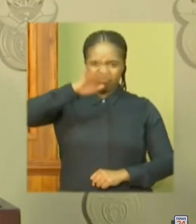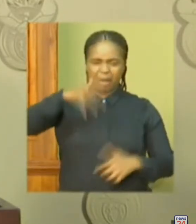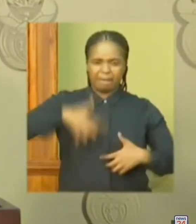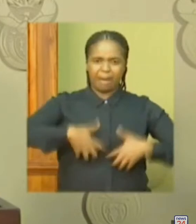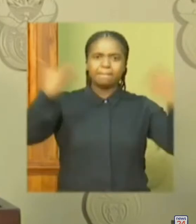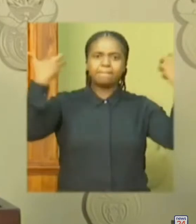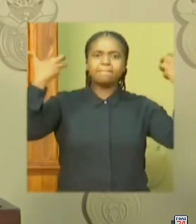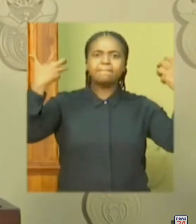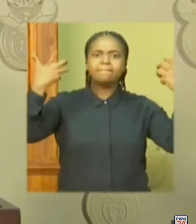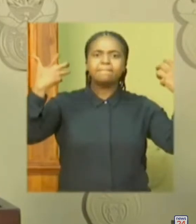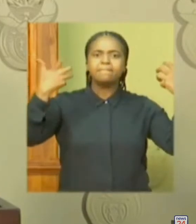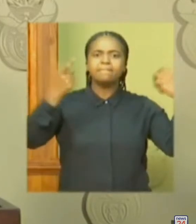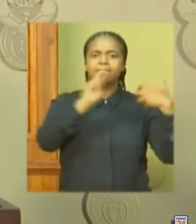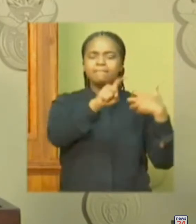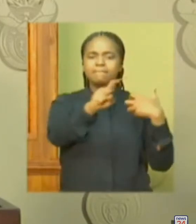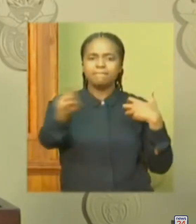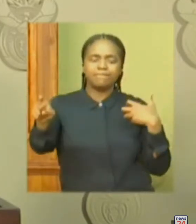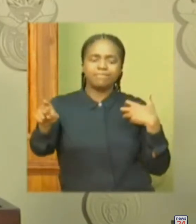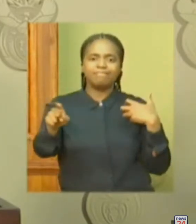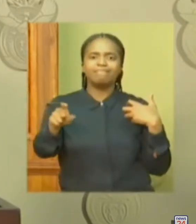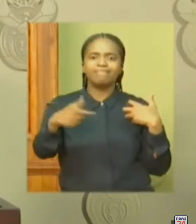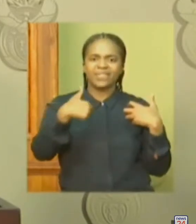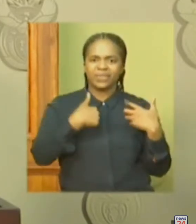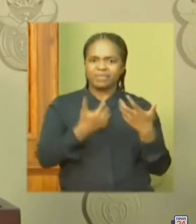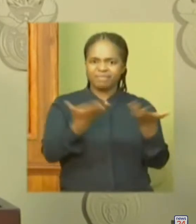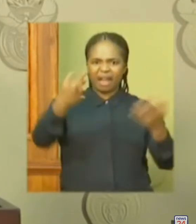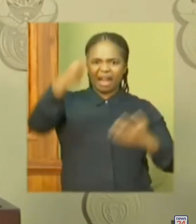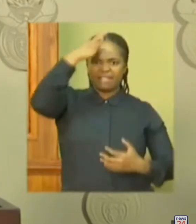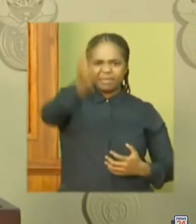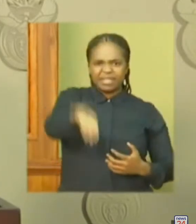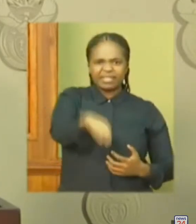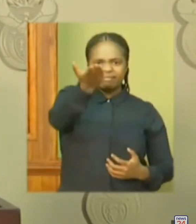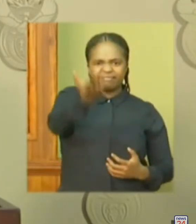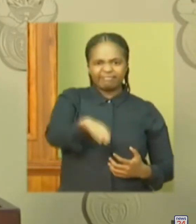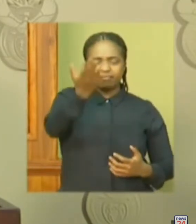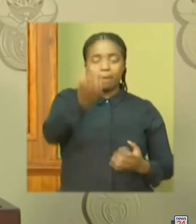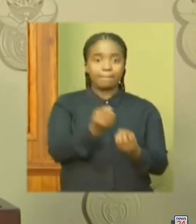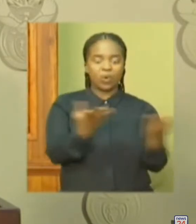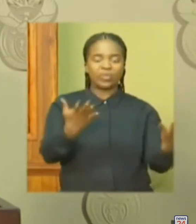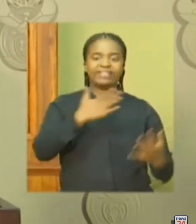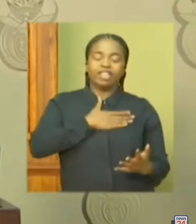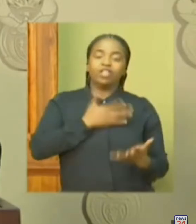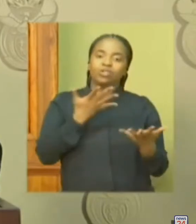and opposition in all of you, in many of you rather.